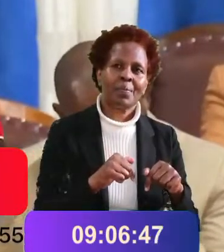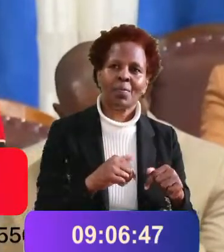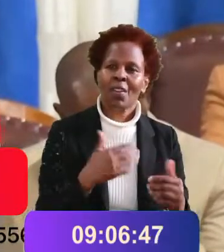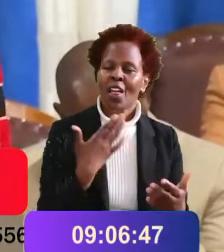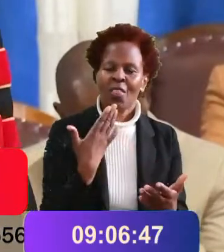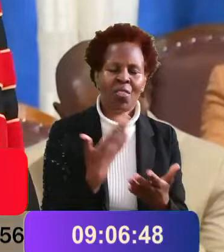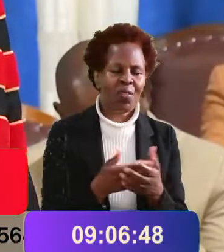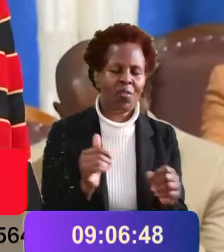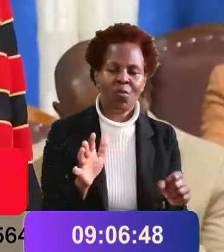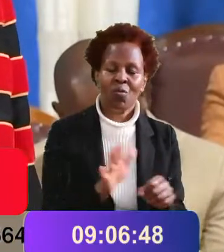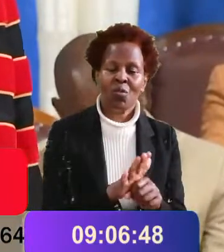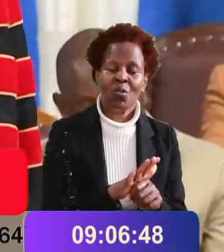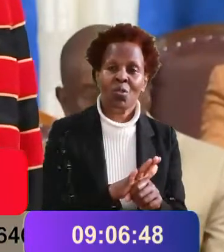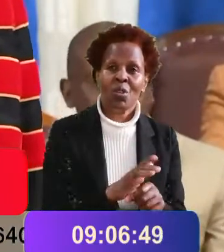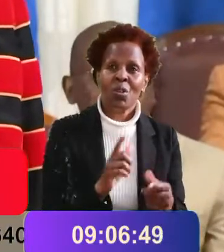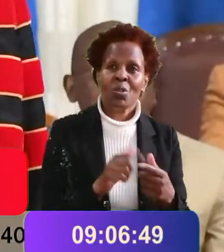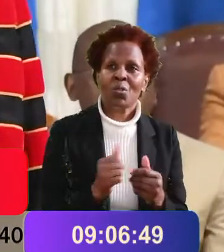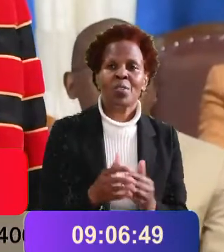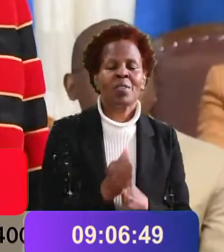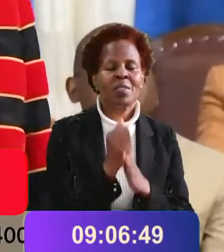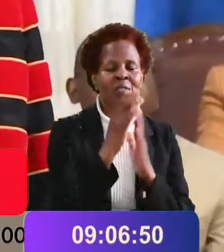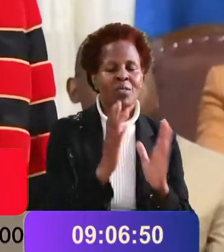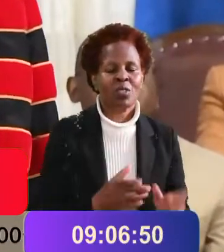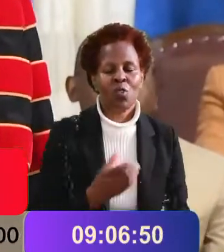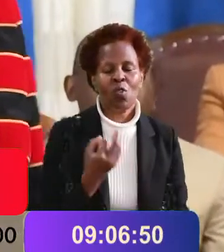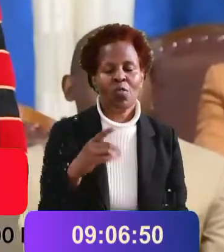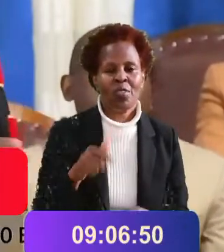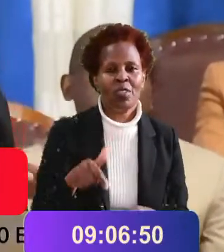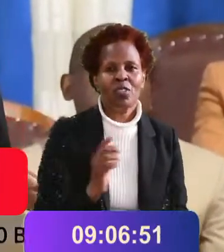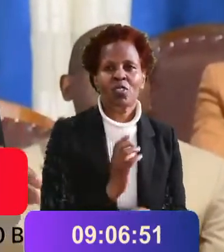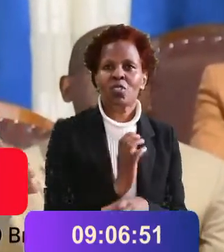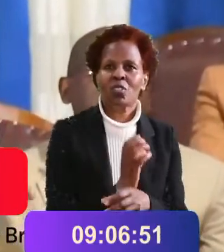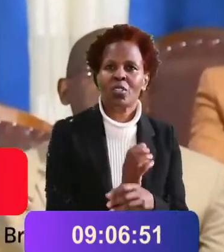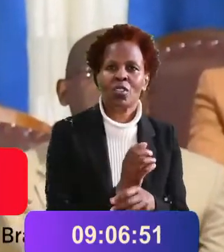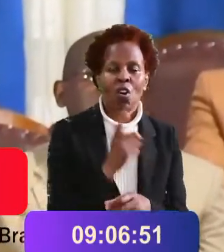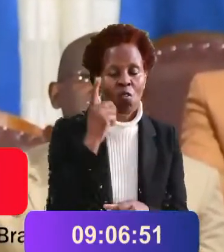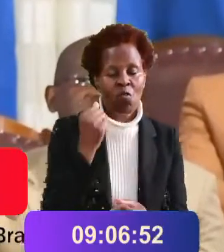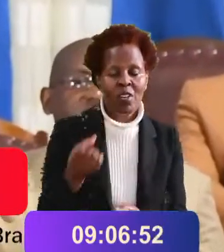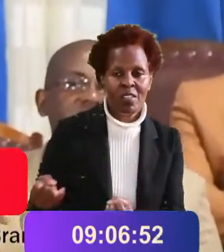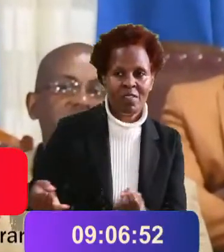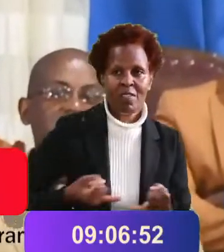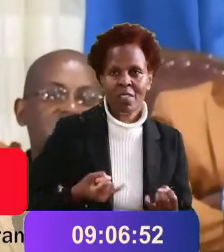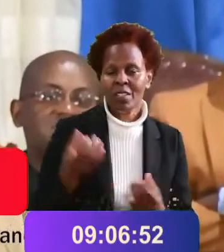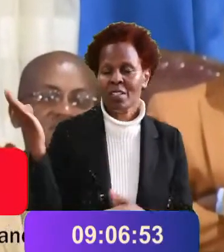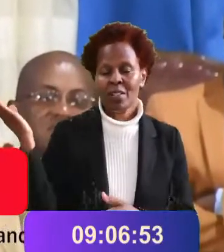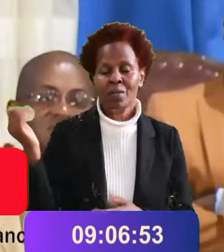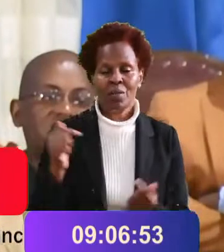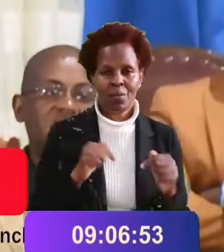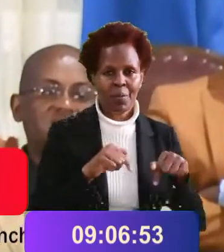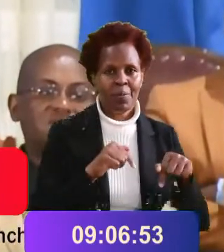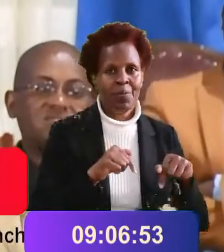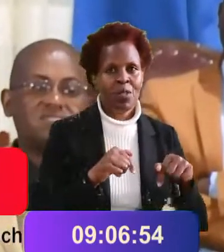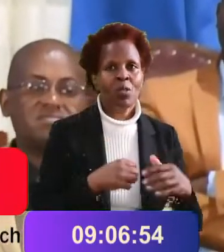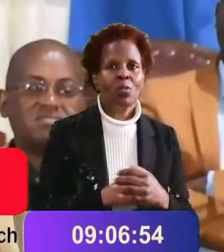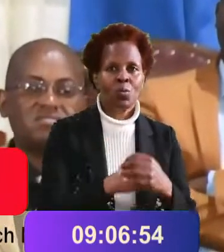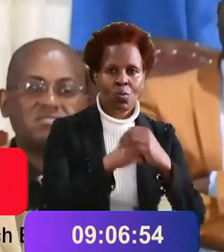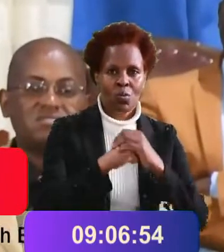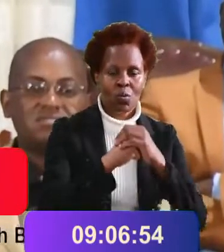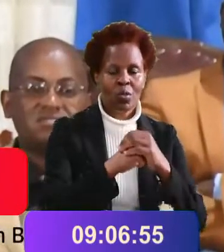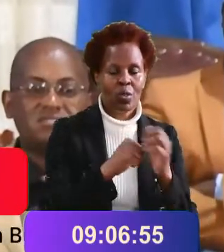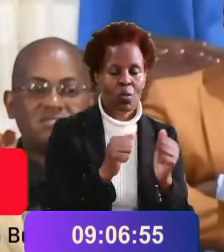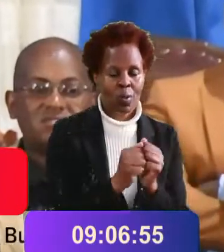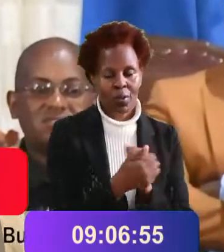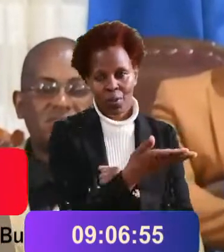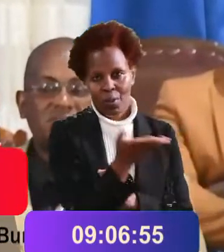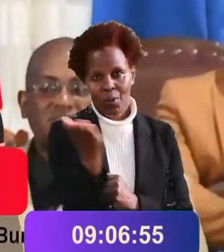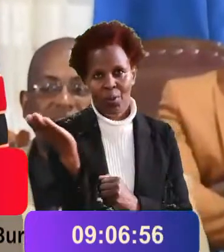Thankful also to the leadership of the church for inviting me today to worship with us